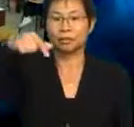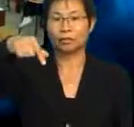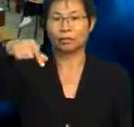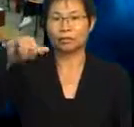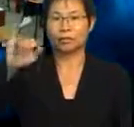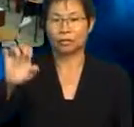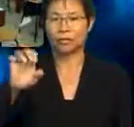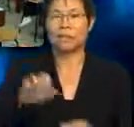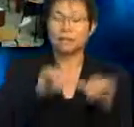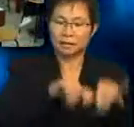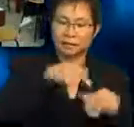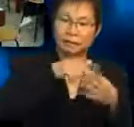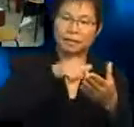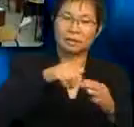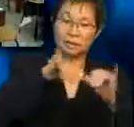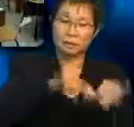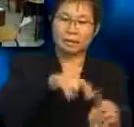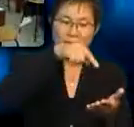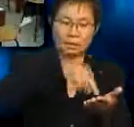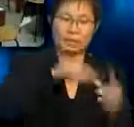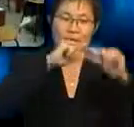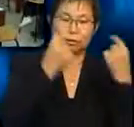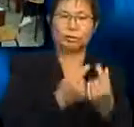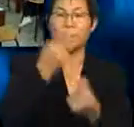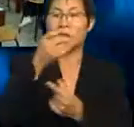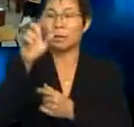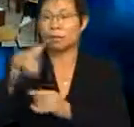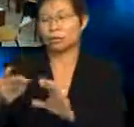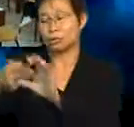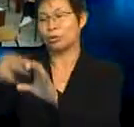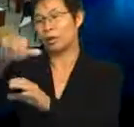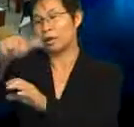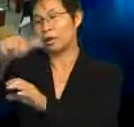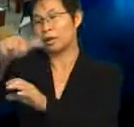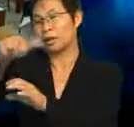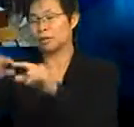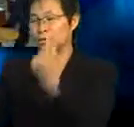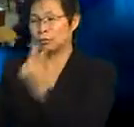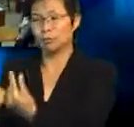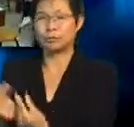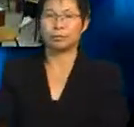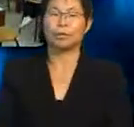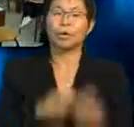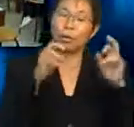Shafiq, you can stay in this group. Helmi, you join the other group.